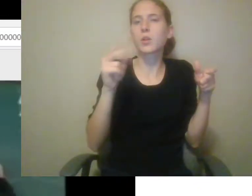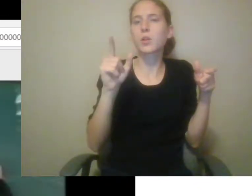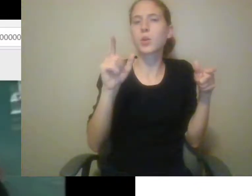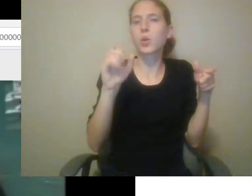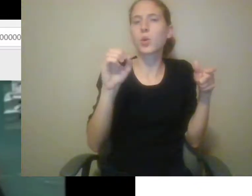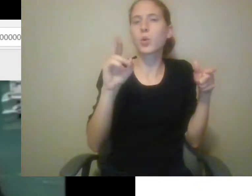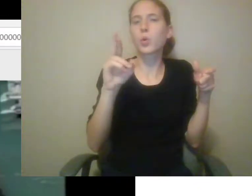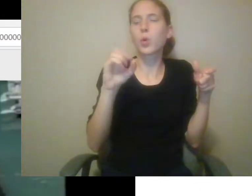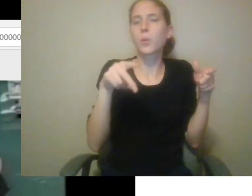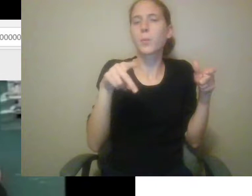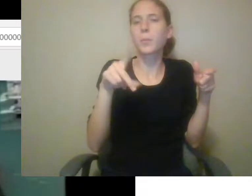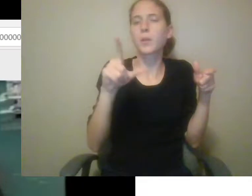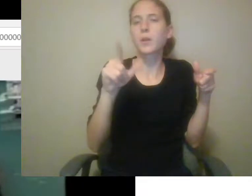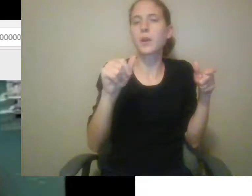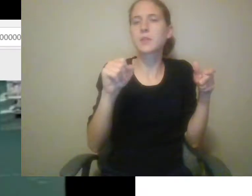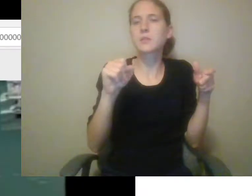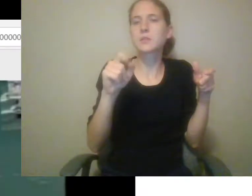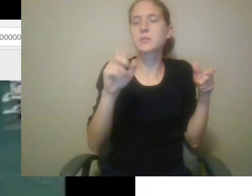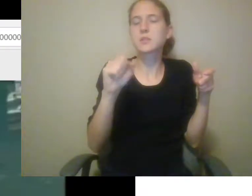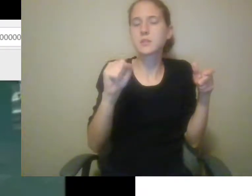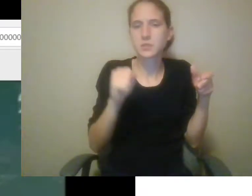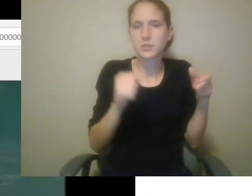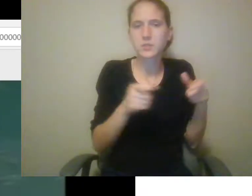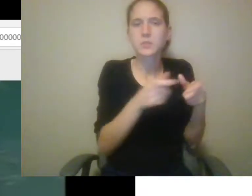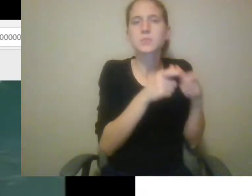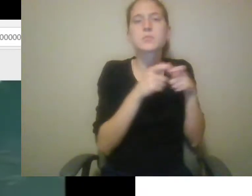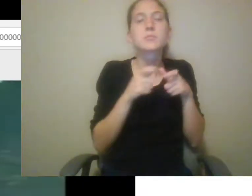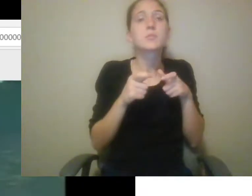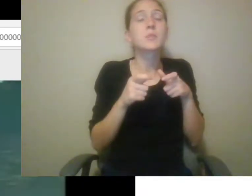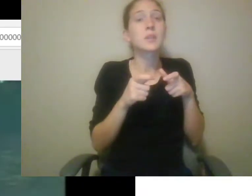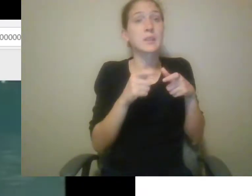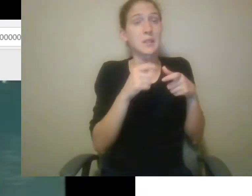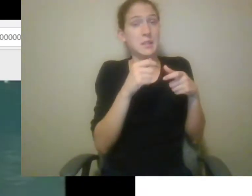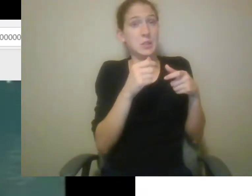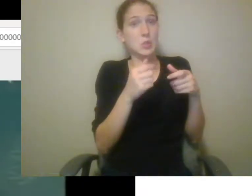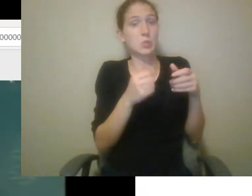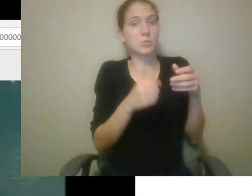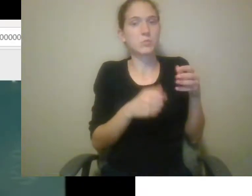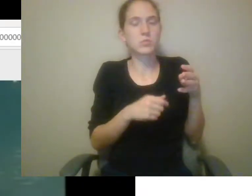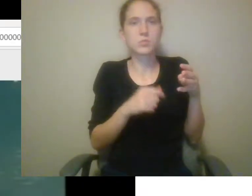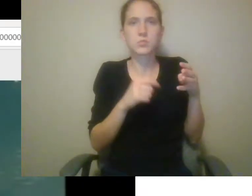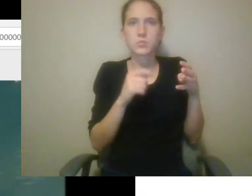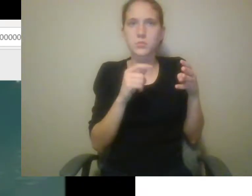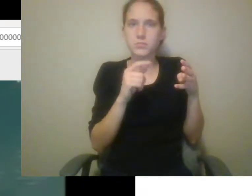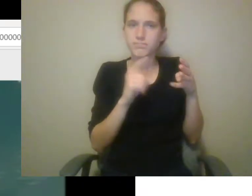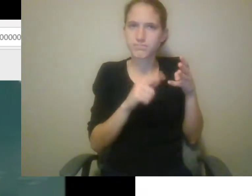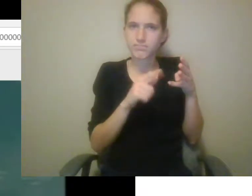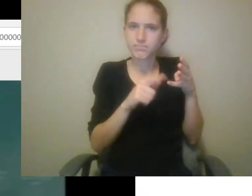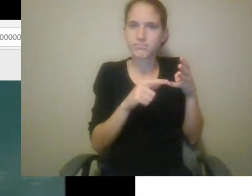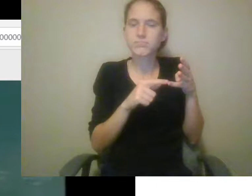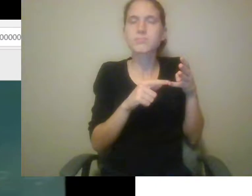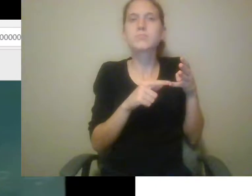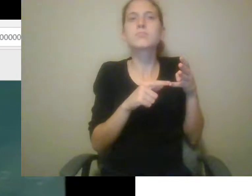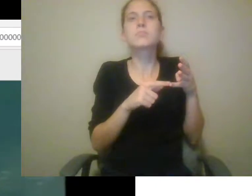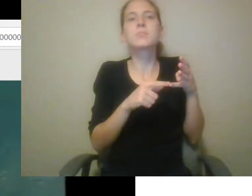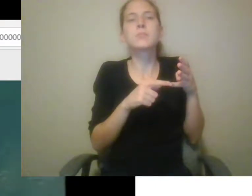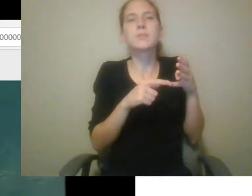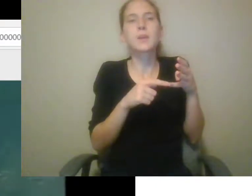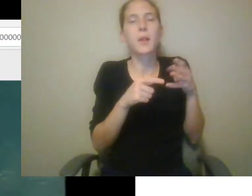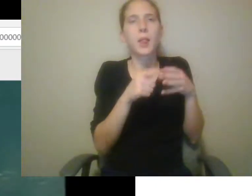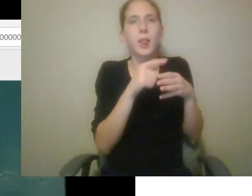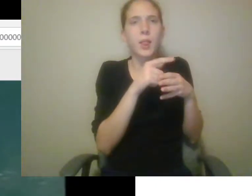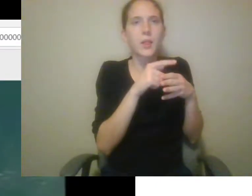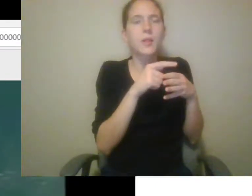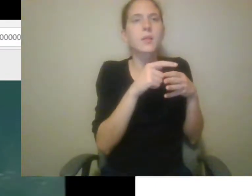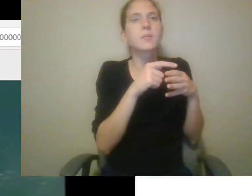is. Okay? The sugar acts as food. All right. That's where it's going to get its food to be burnt by mitochondria or whatever